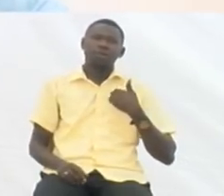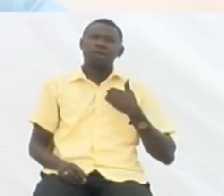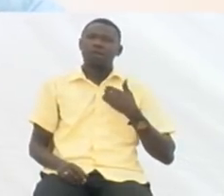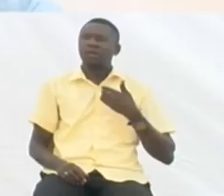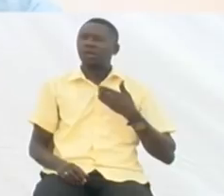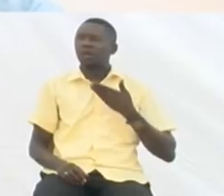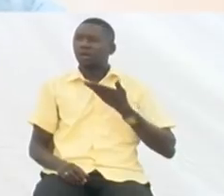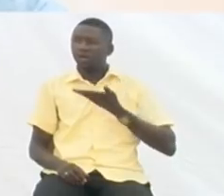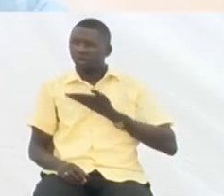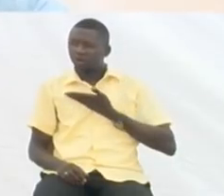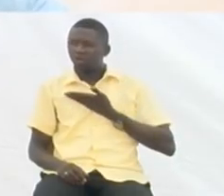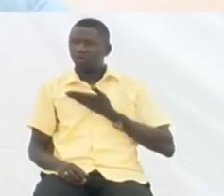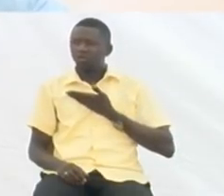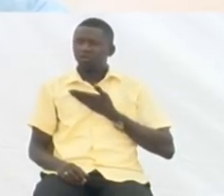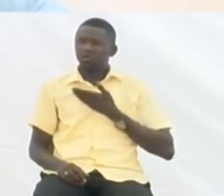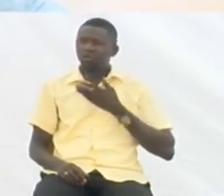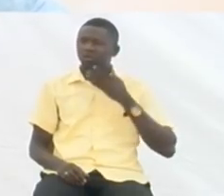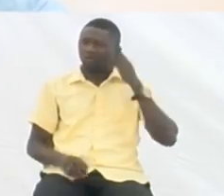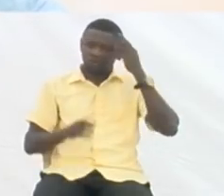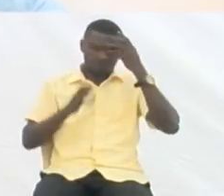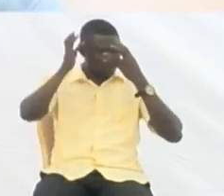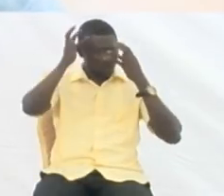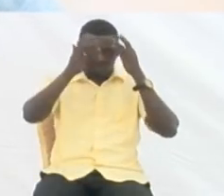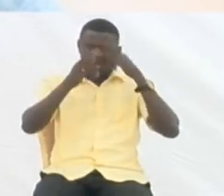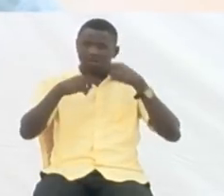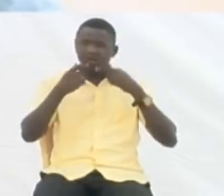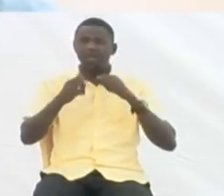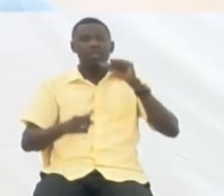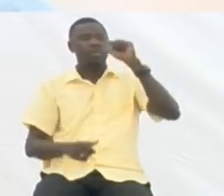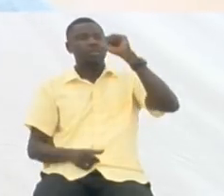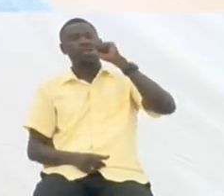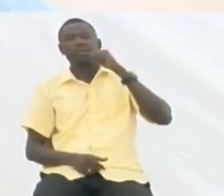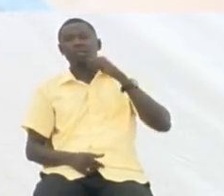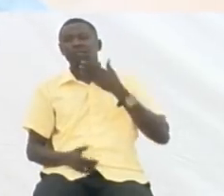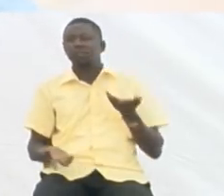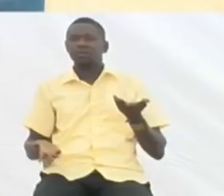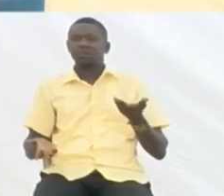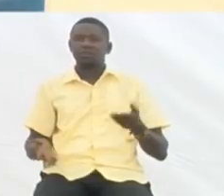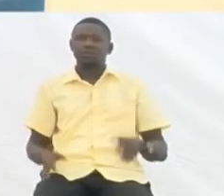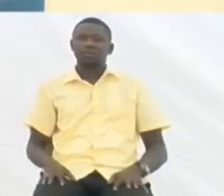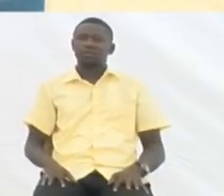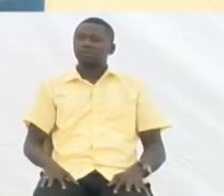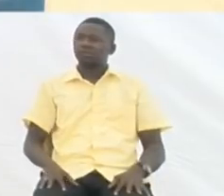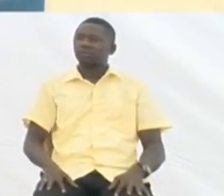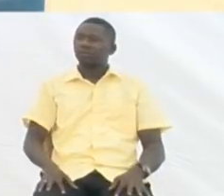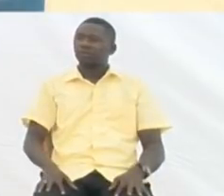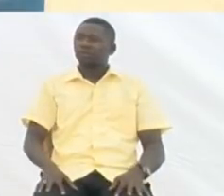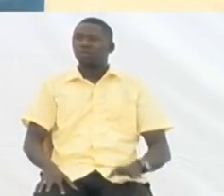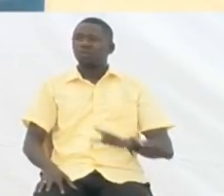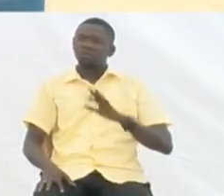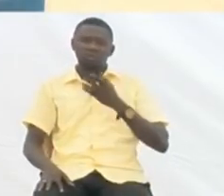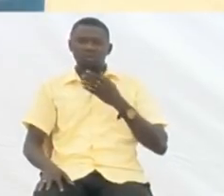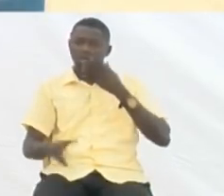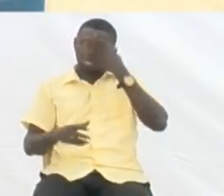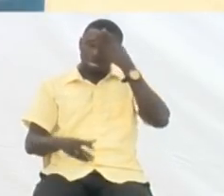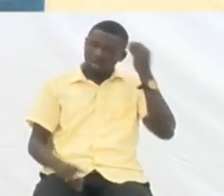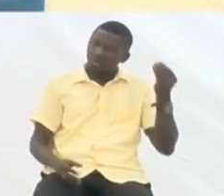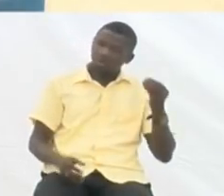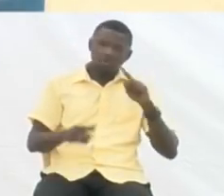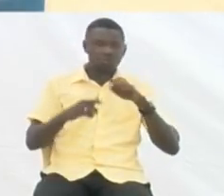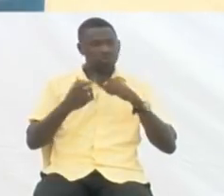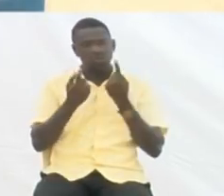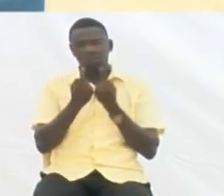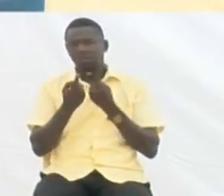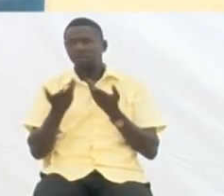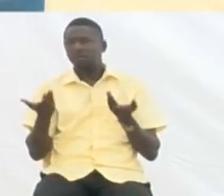got unconscious after drinking the concoction. Whether they fainted or something like that.